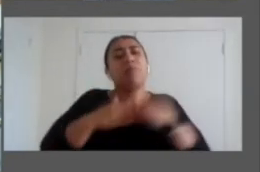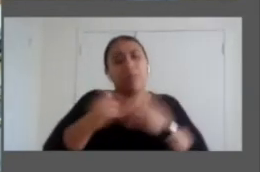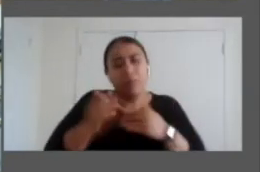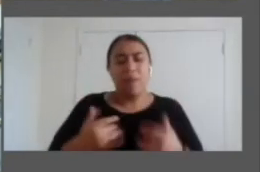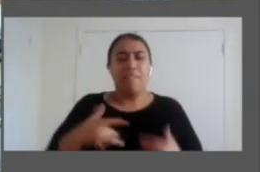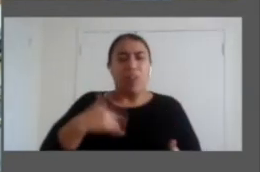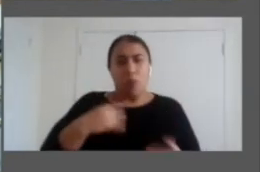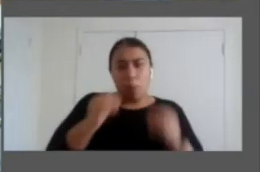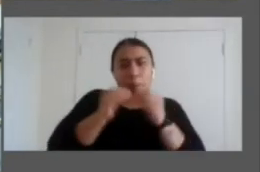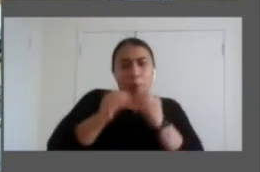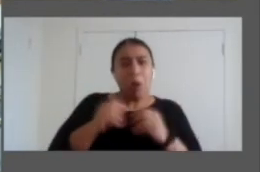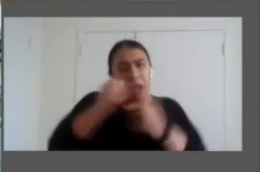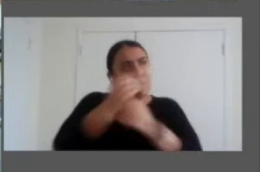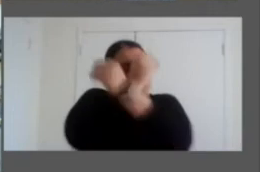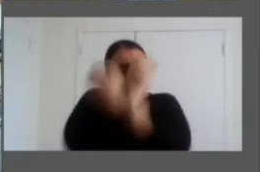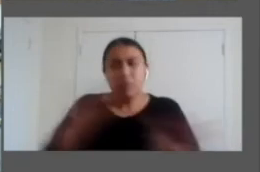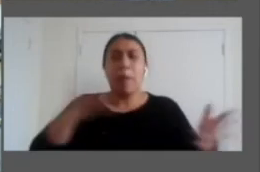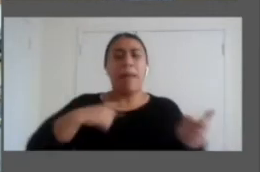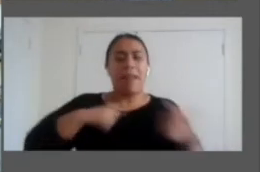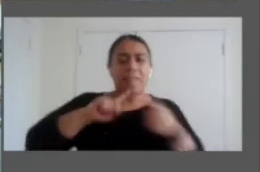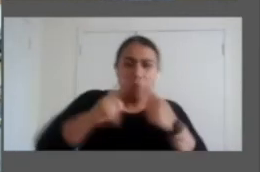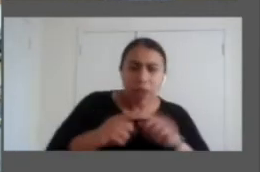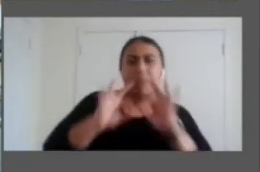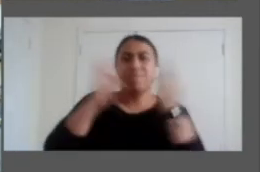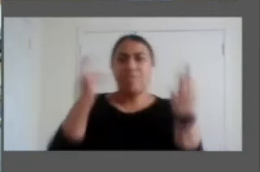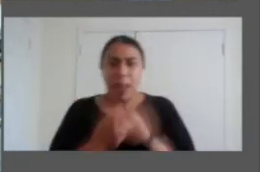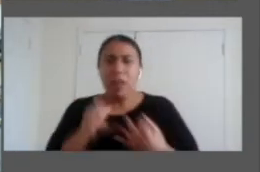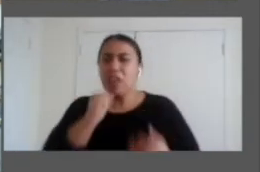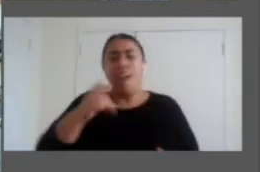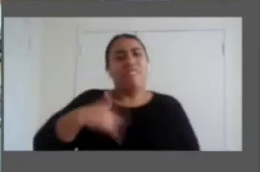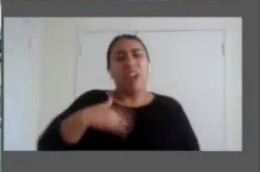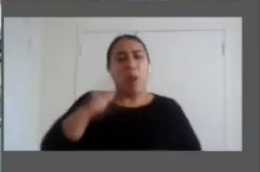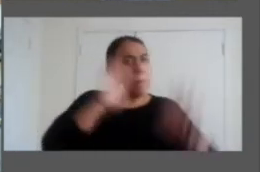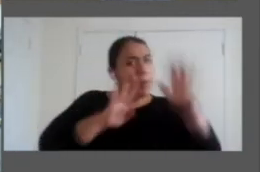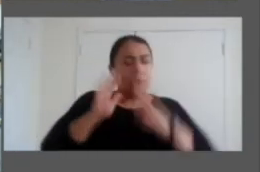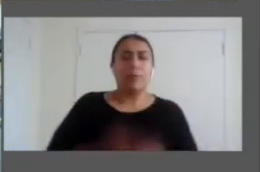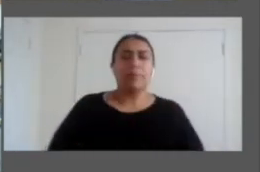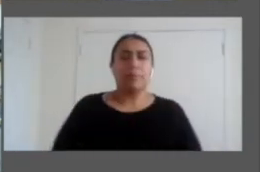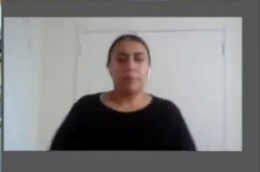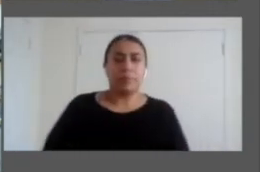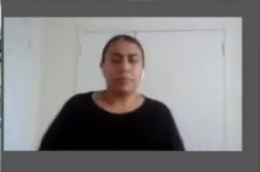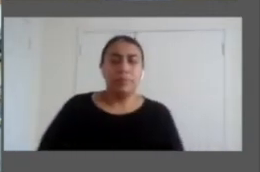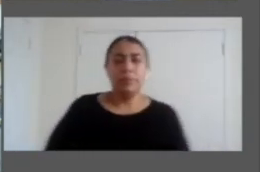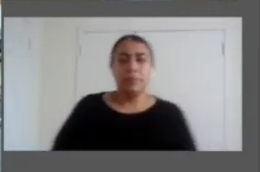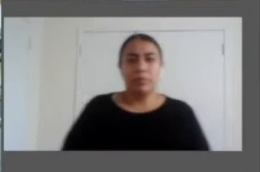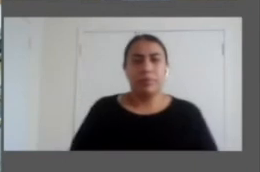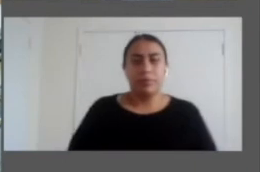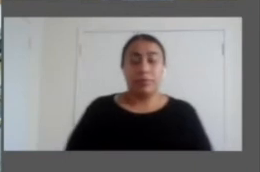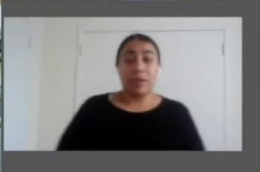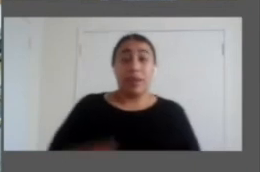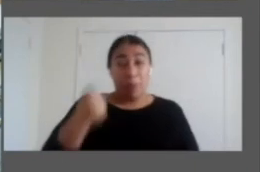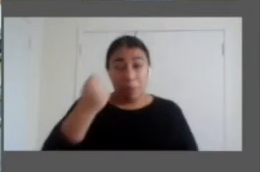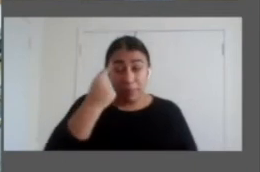internationally. Now we're often asked, what are some of our favorite early success